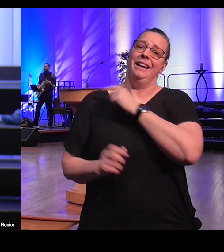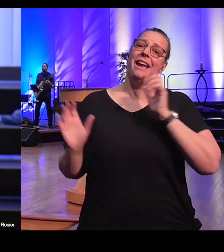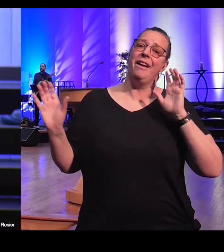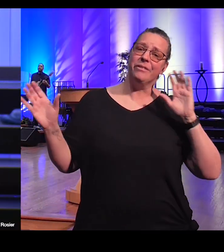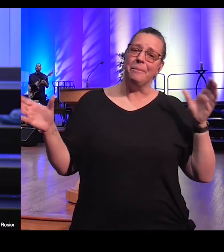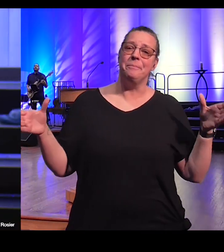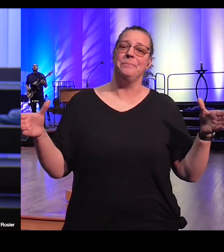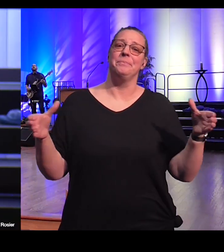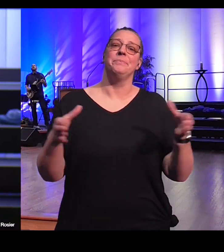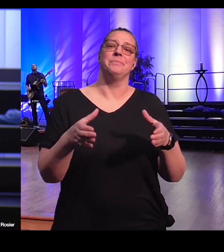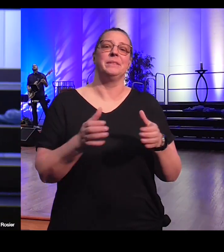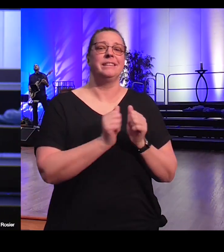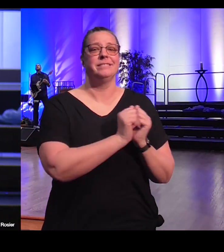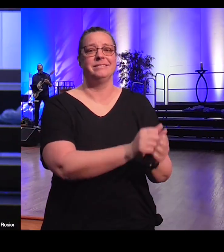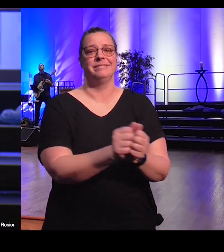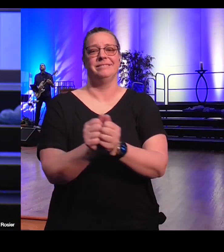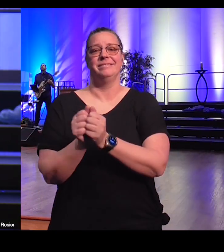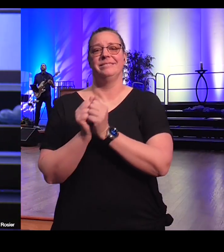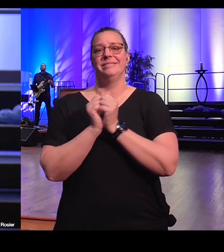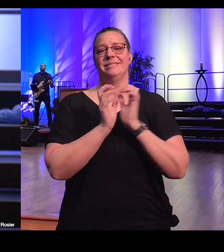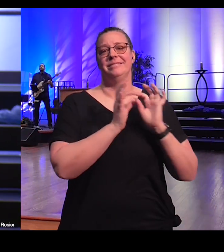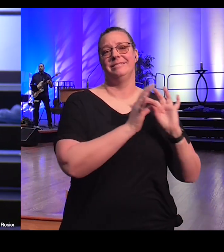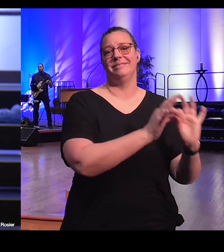come together as a family.